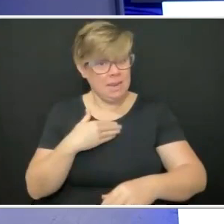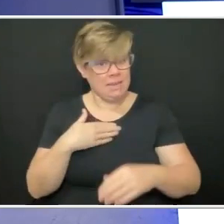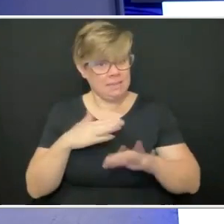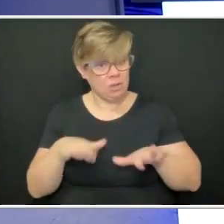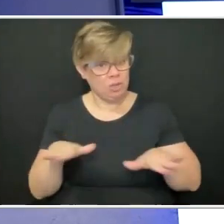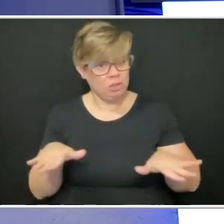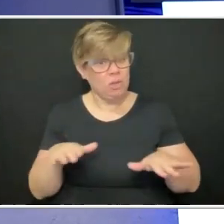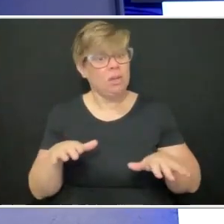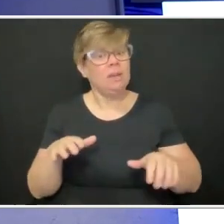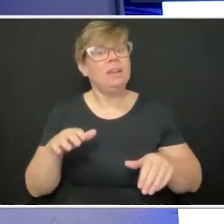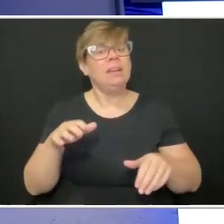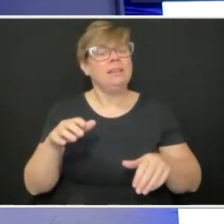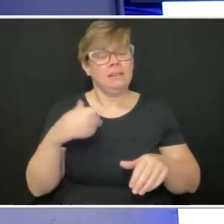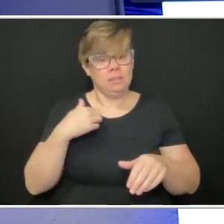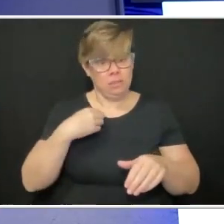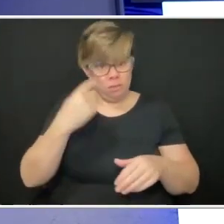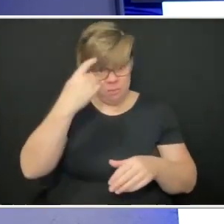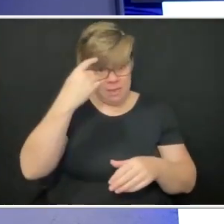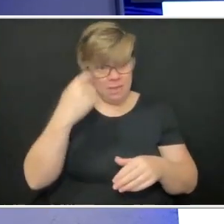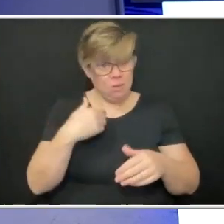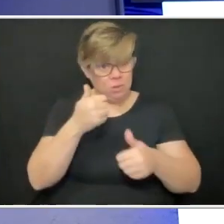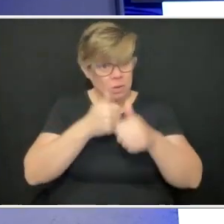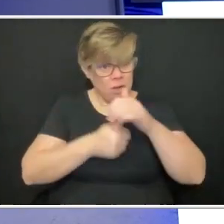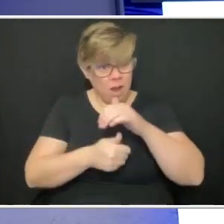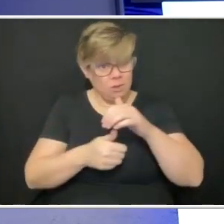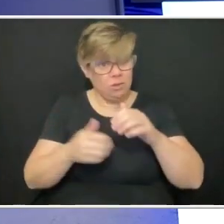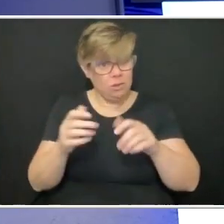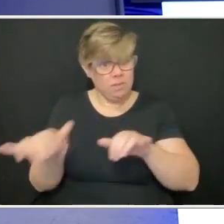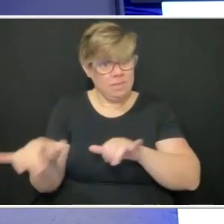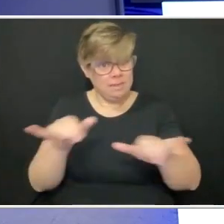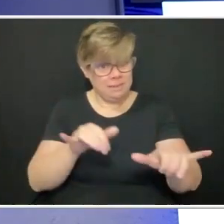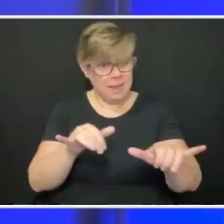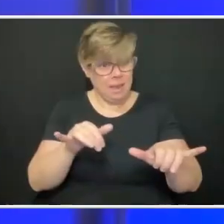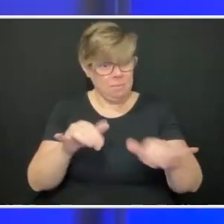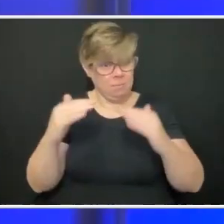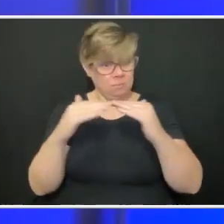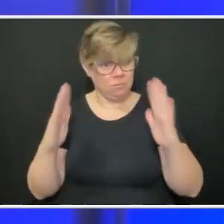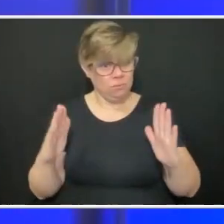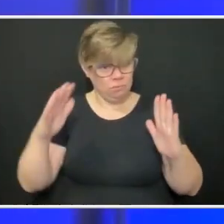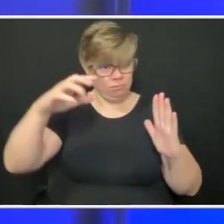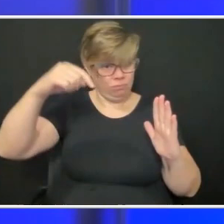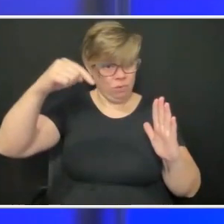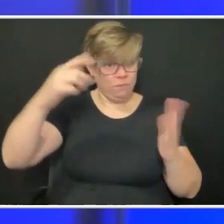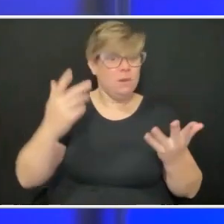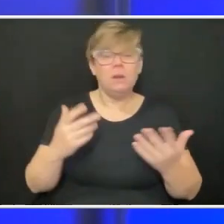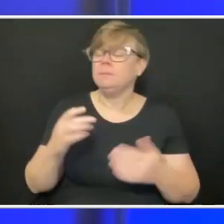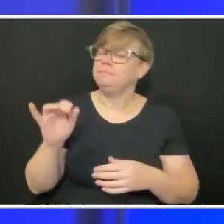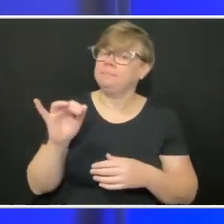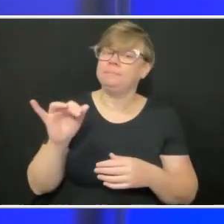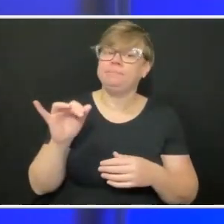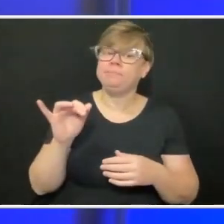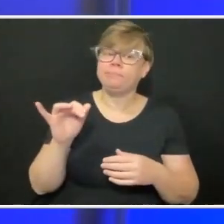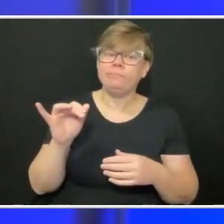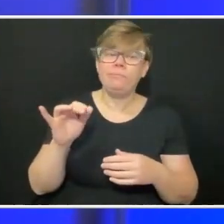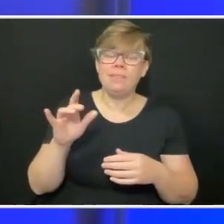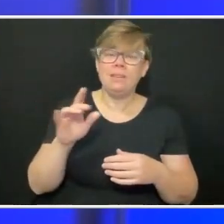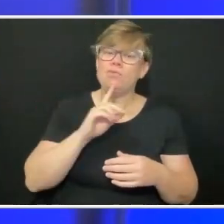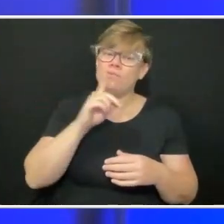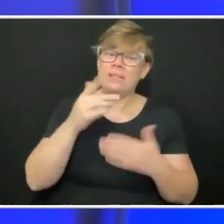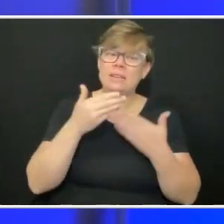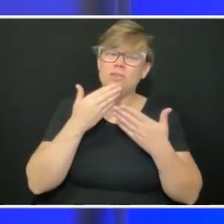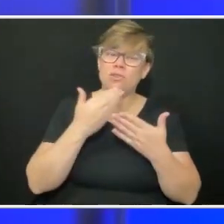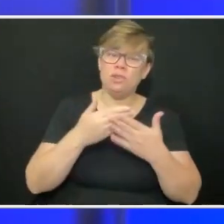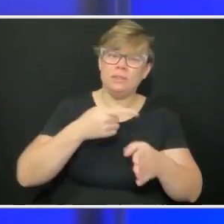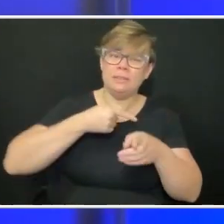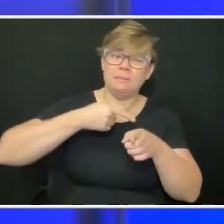way that you would ever do it under the same roof, or no need to? Yeah, there's such great specialties, right? When you think about, so we do a great